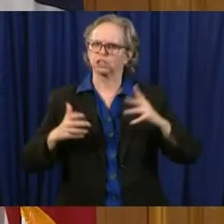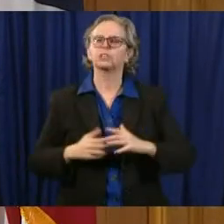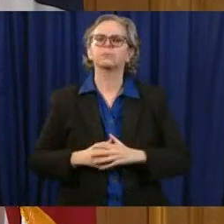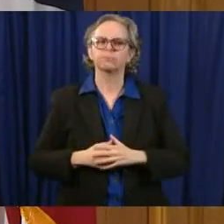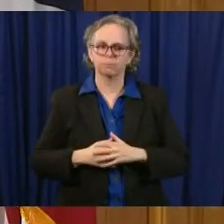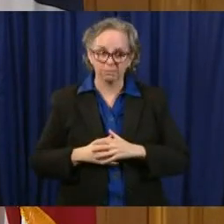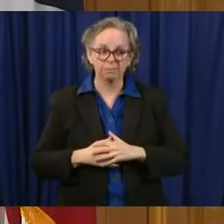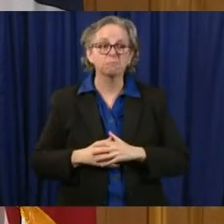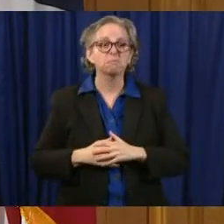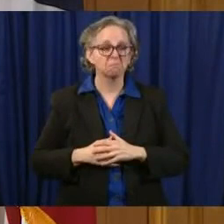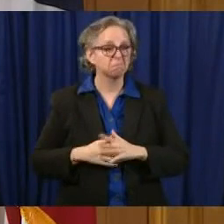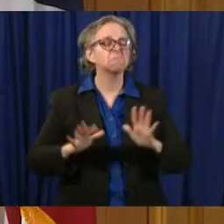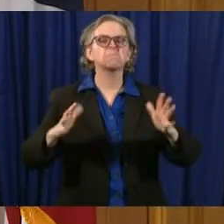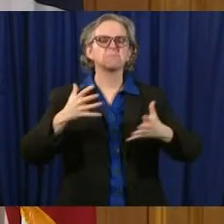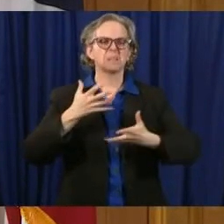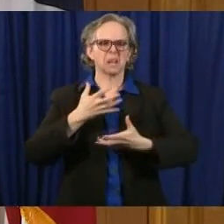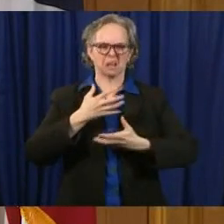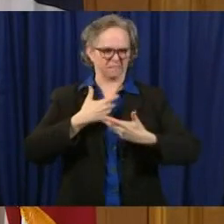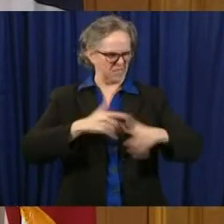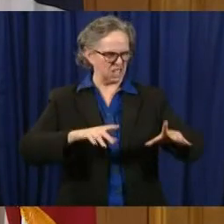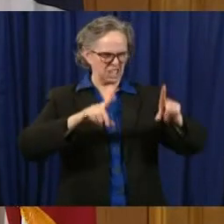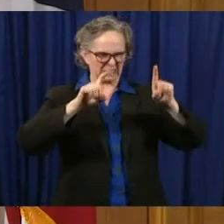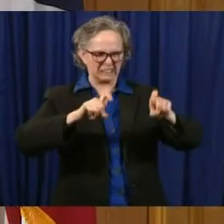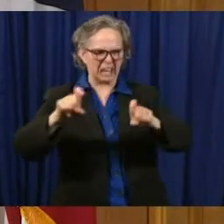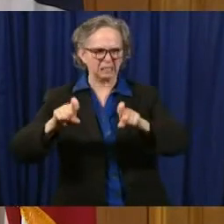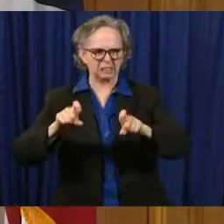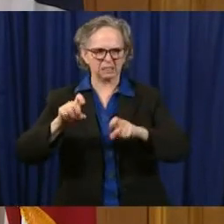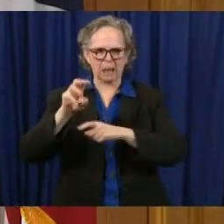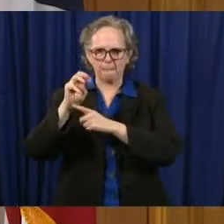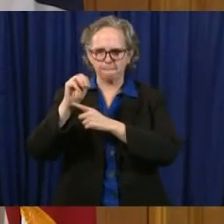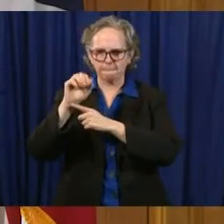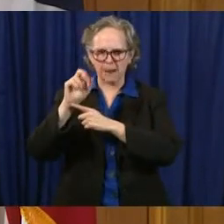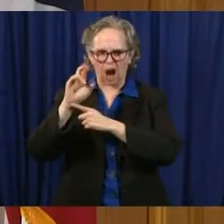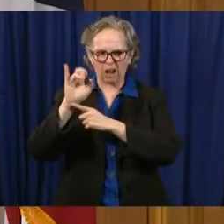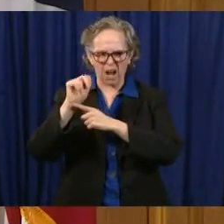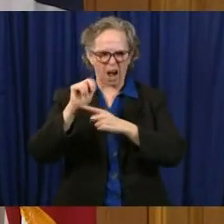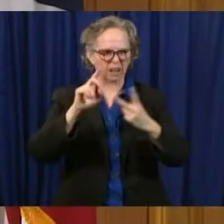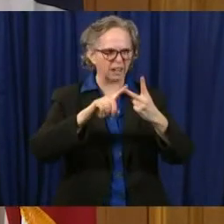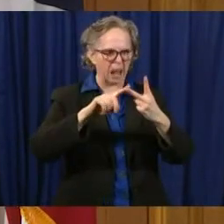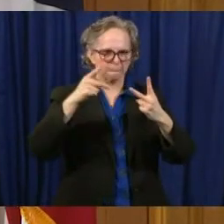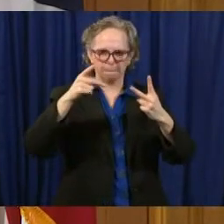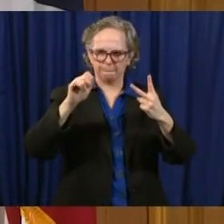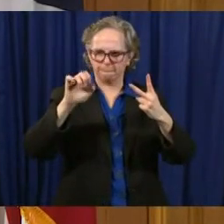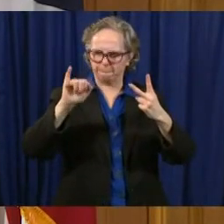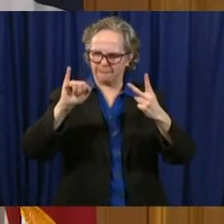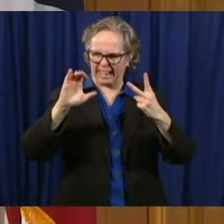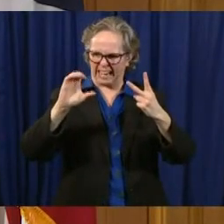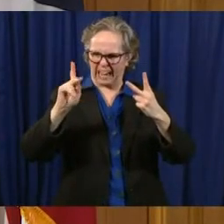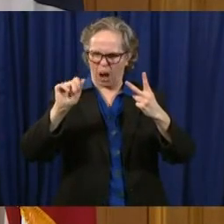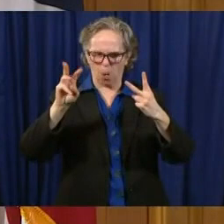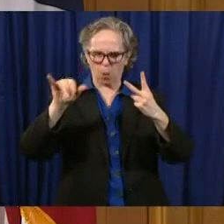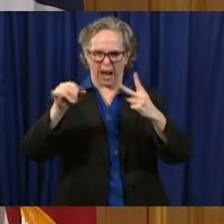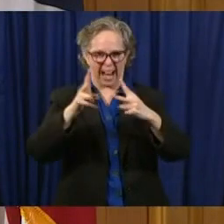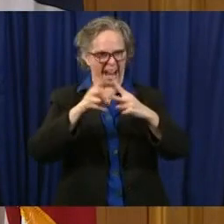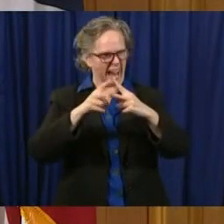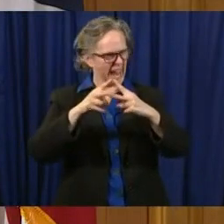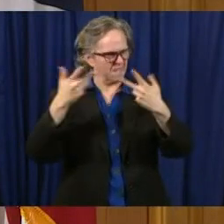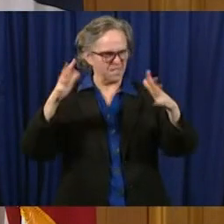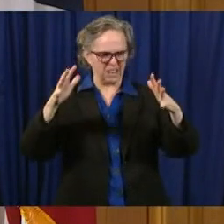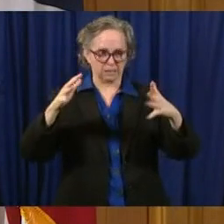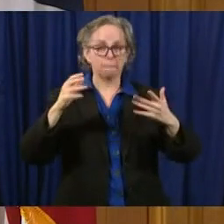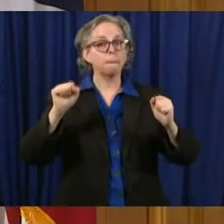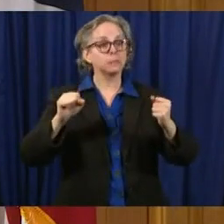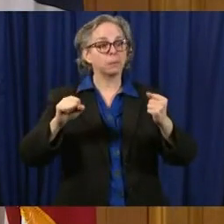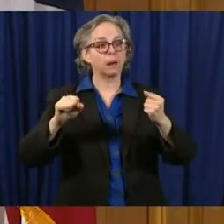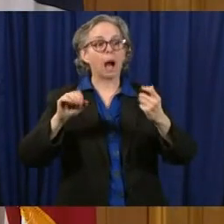testing at Marion and Pickaway, and that certainly may extend to other prisoners, other